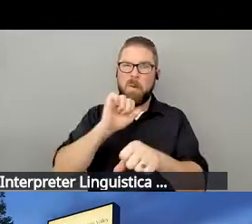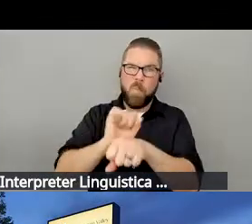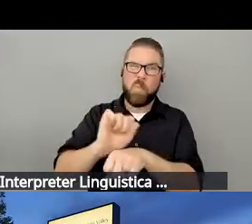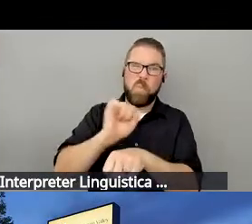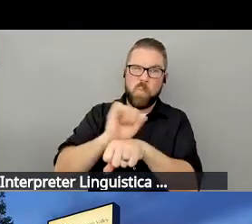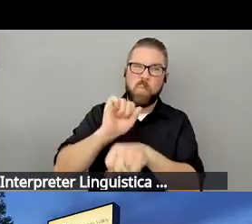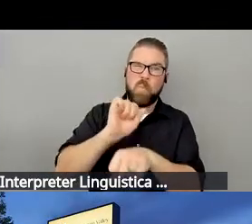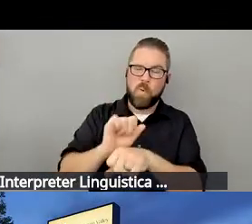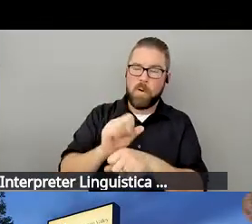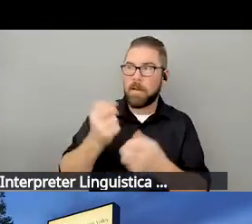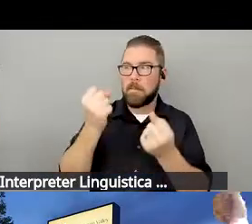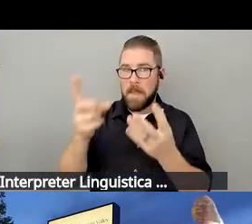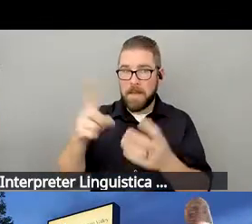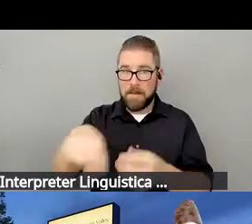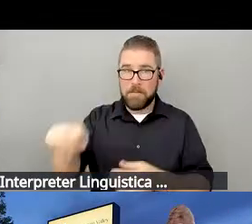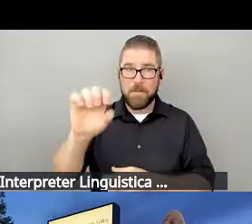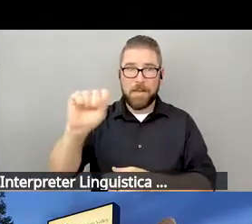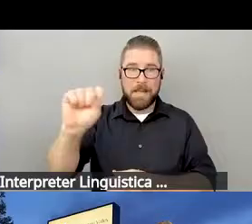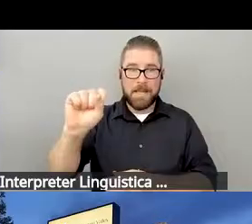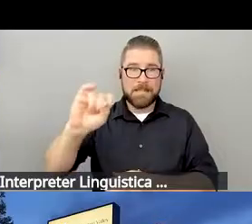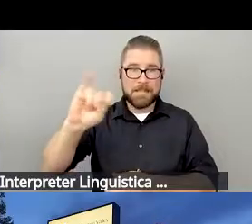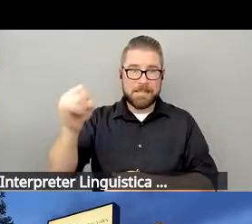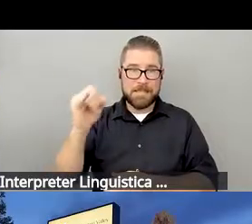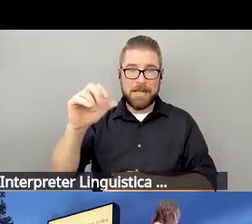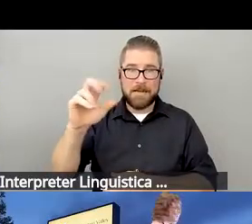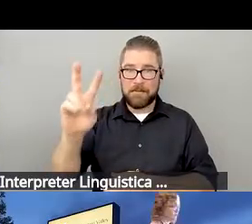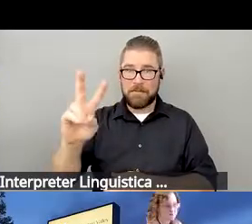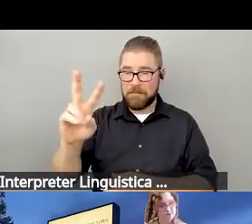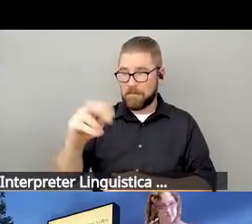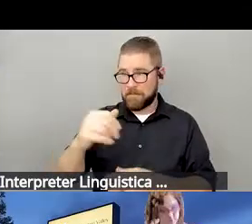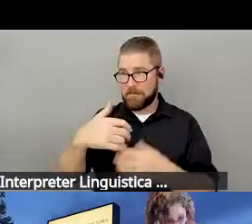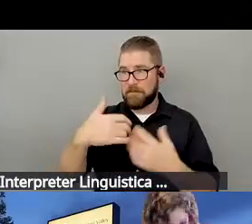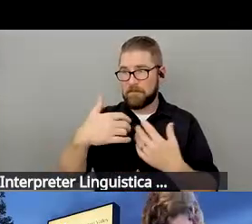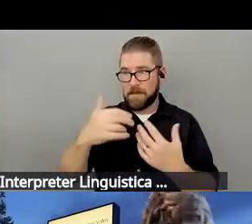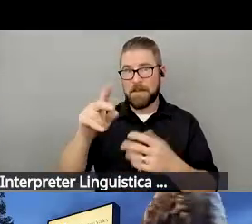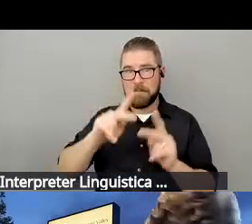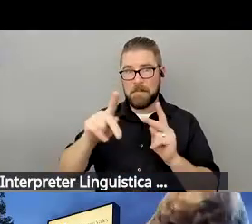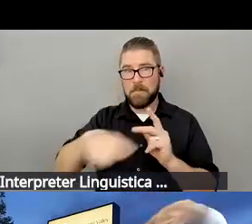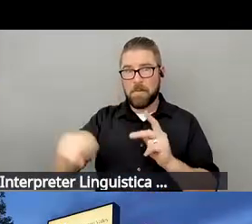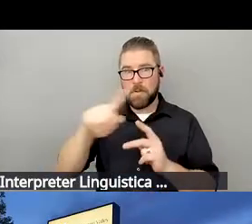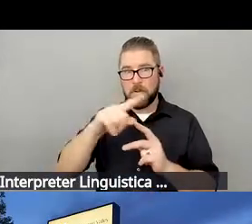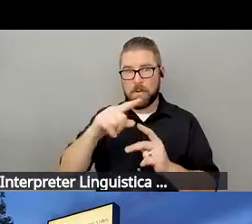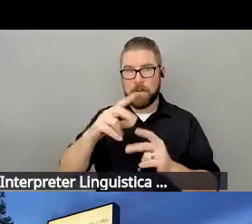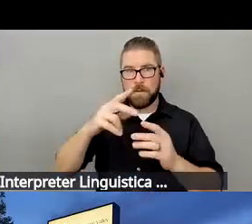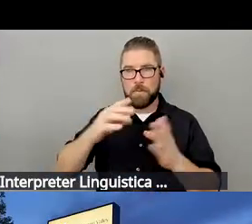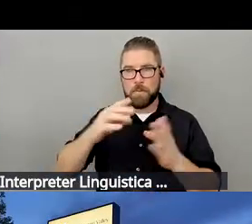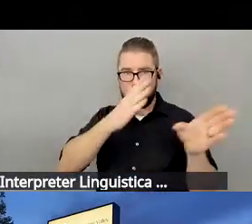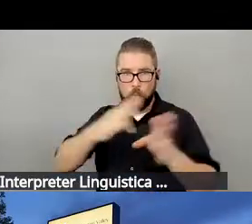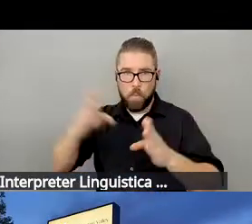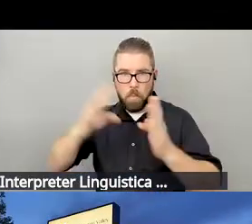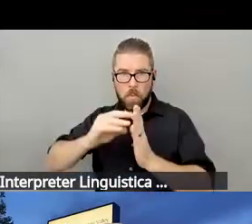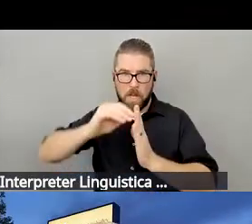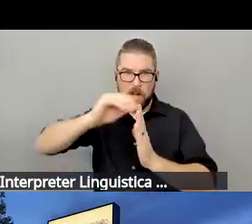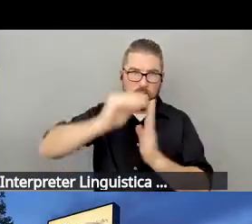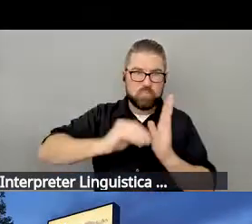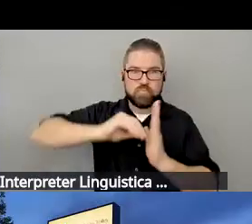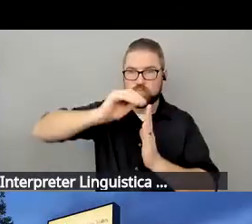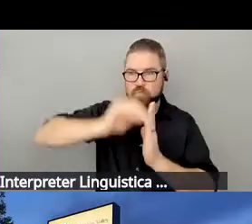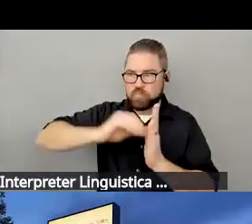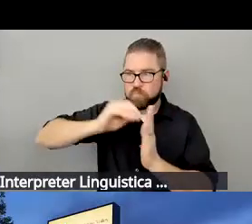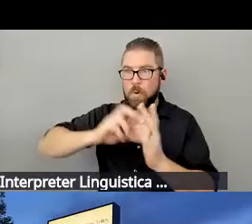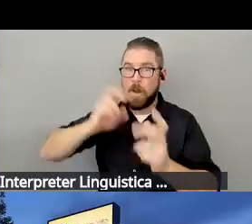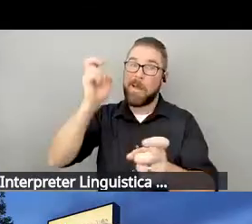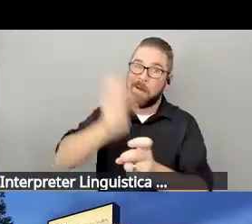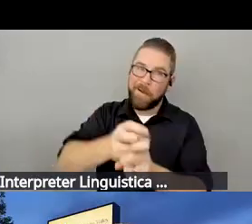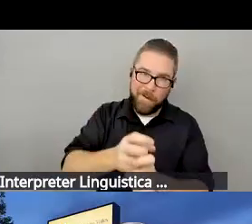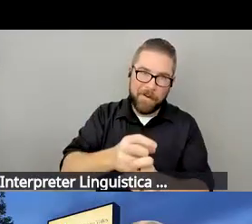that have worked on developing those plans over the years. But there is always a potential